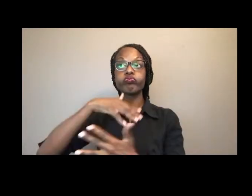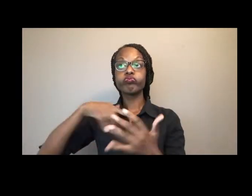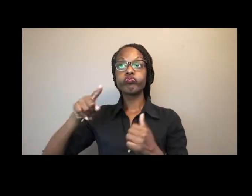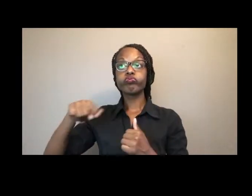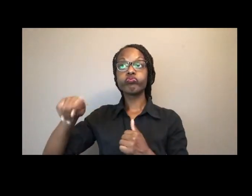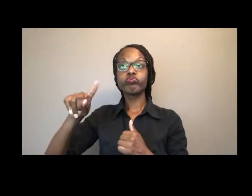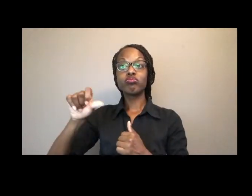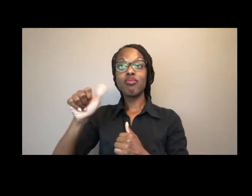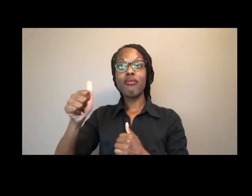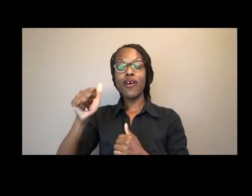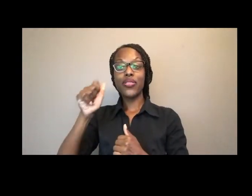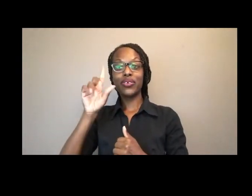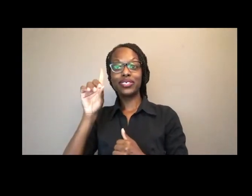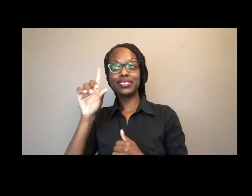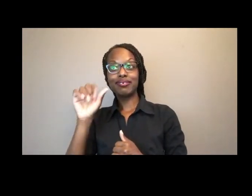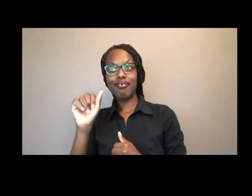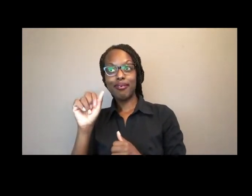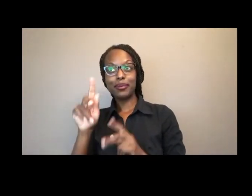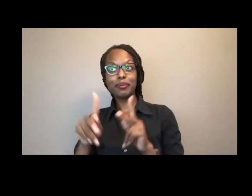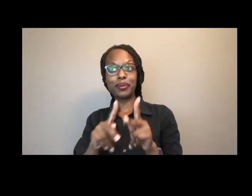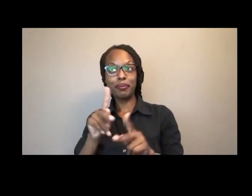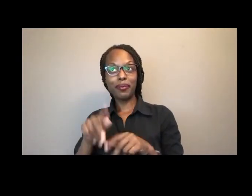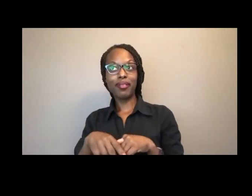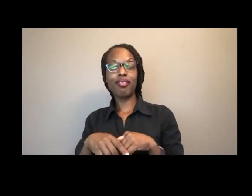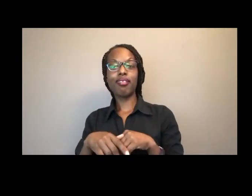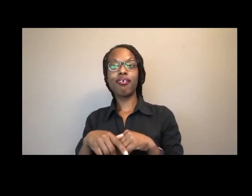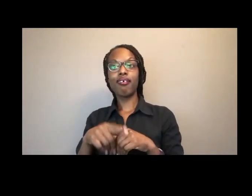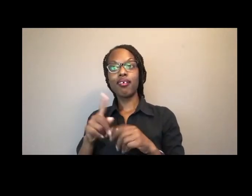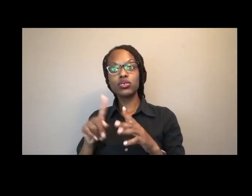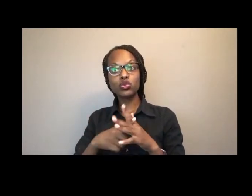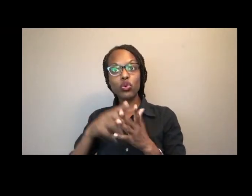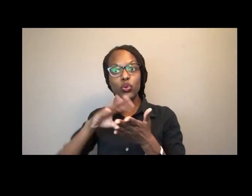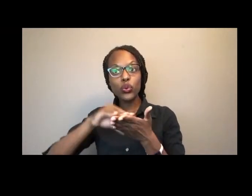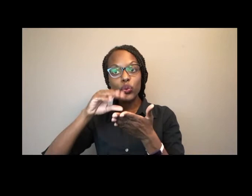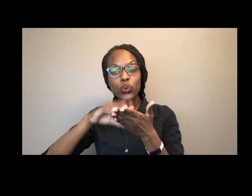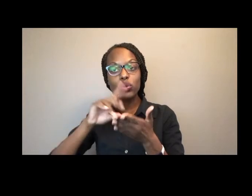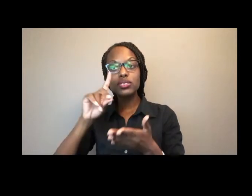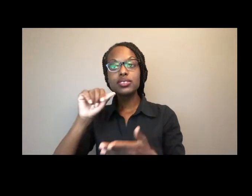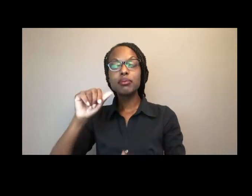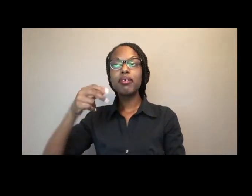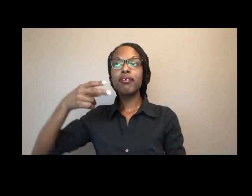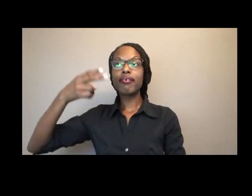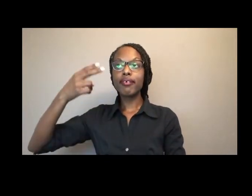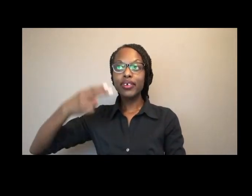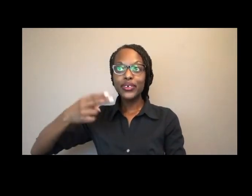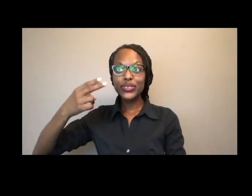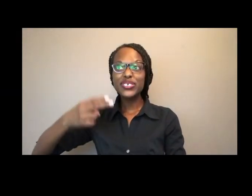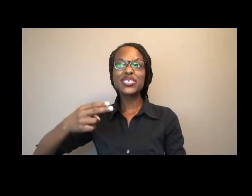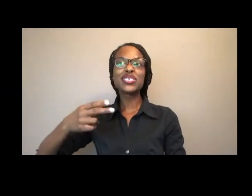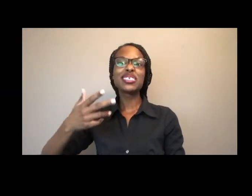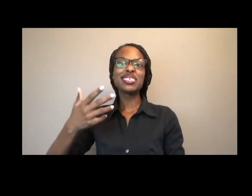other disabled people and learn about disability history and so